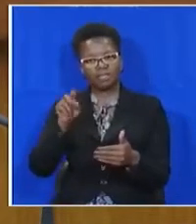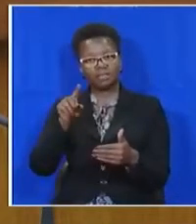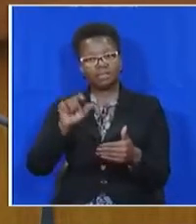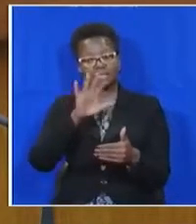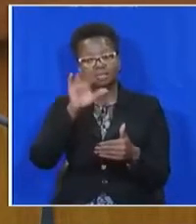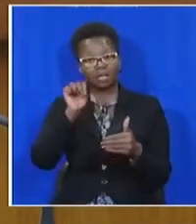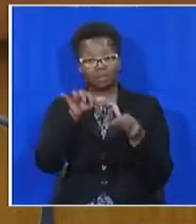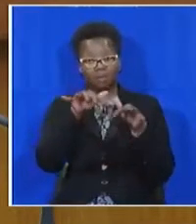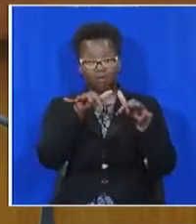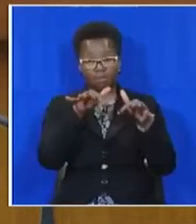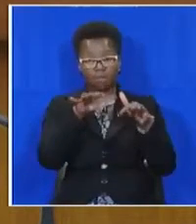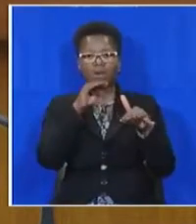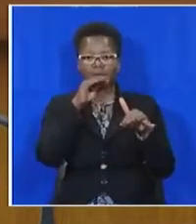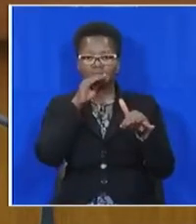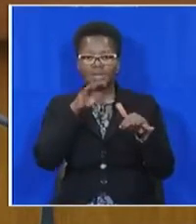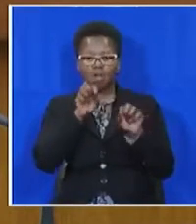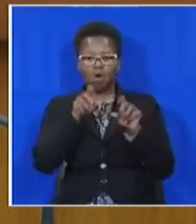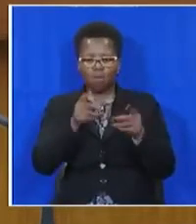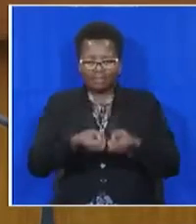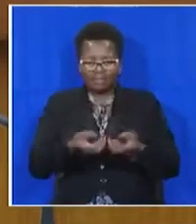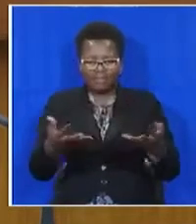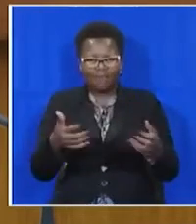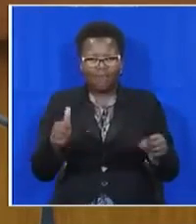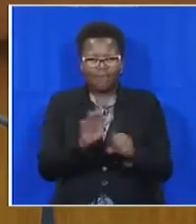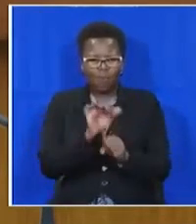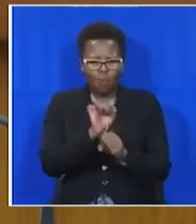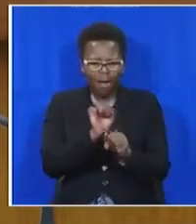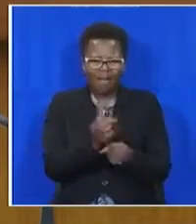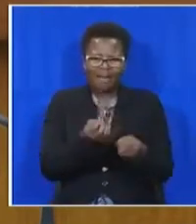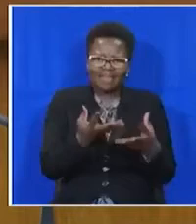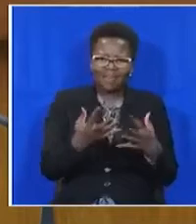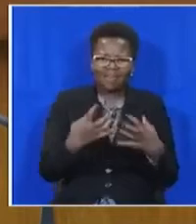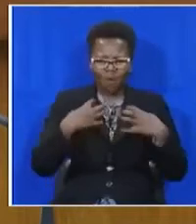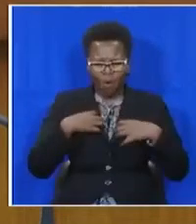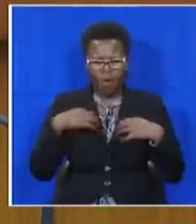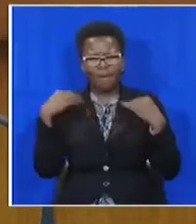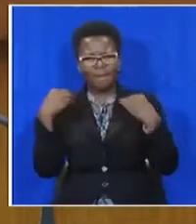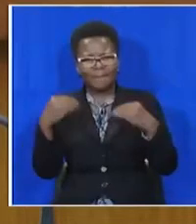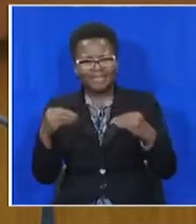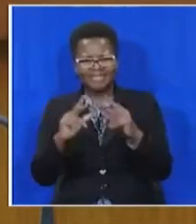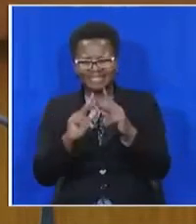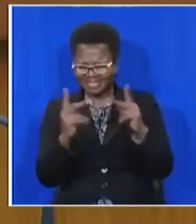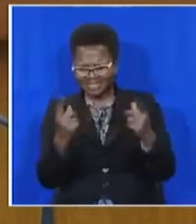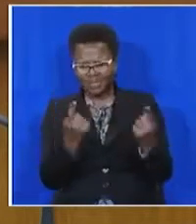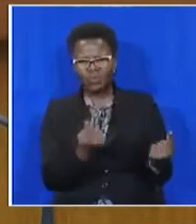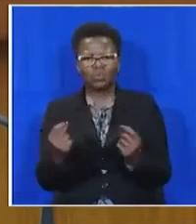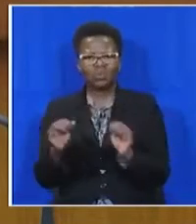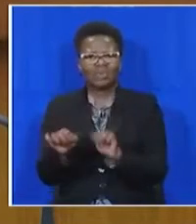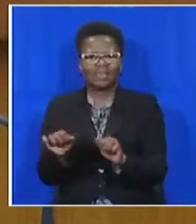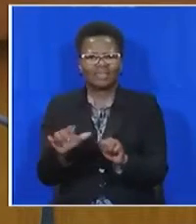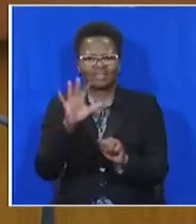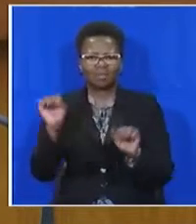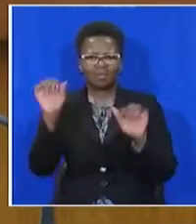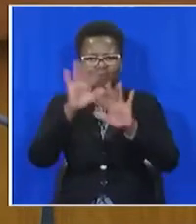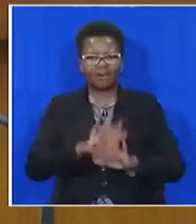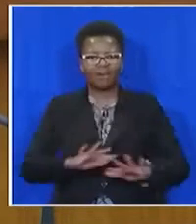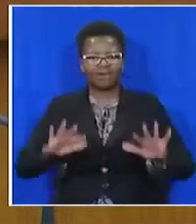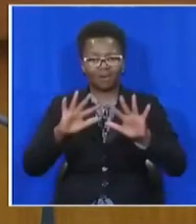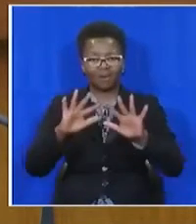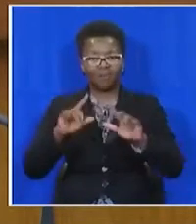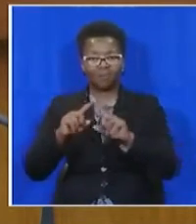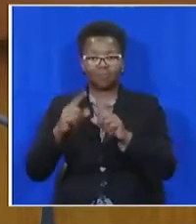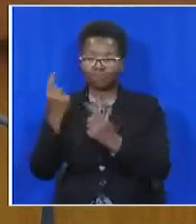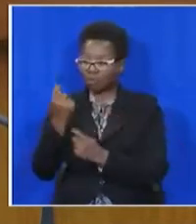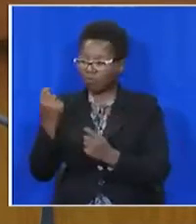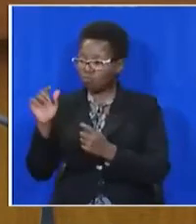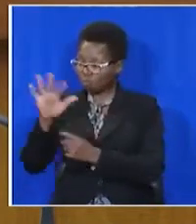opportunities to participate fully in the economy, in the economic, social, and political life of the country. Rural